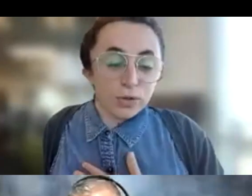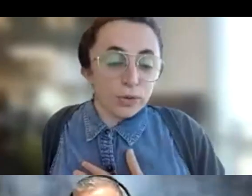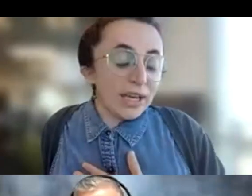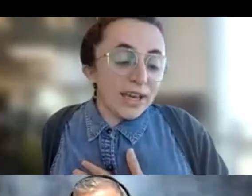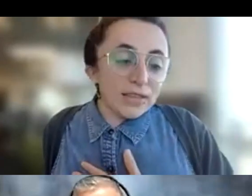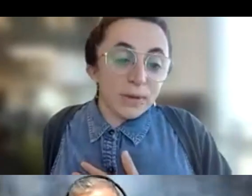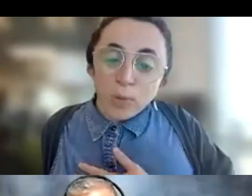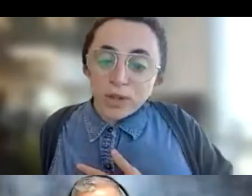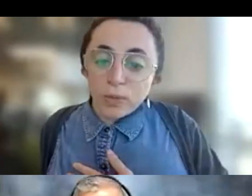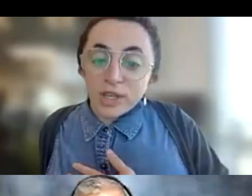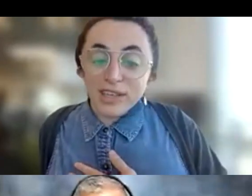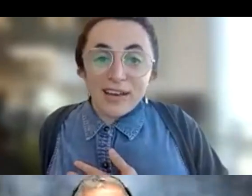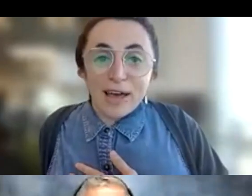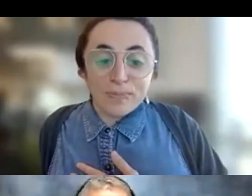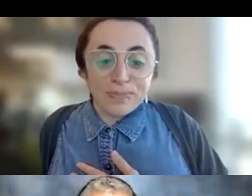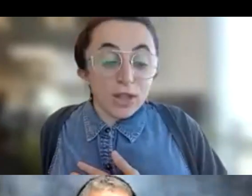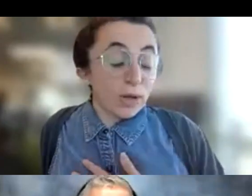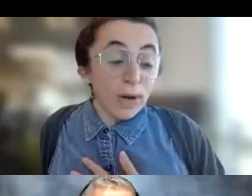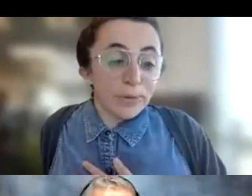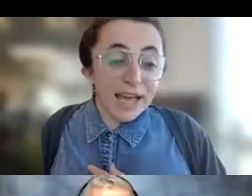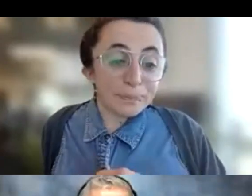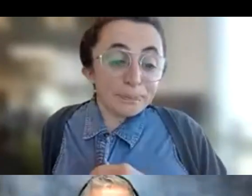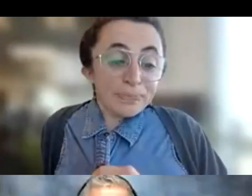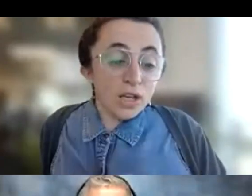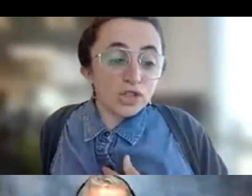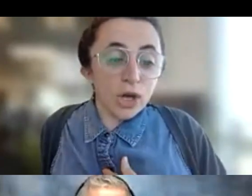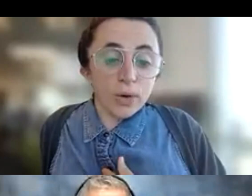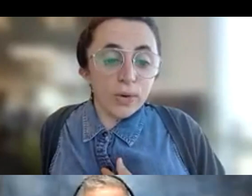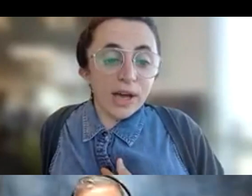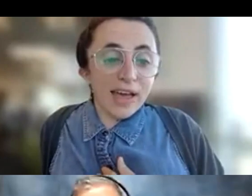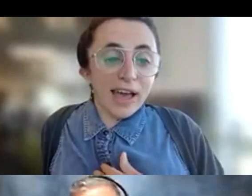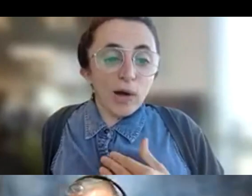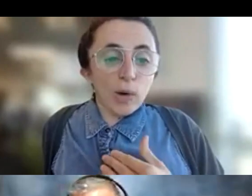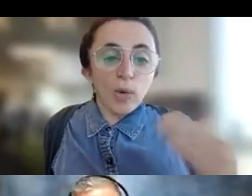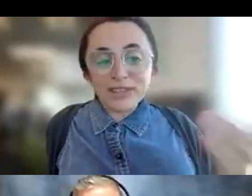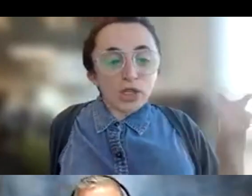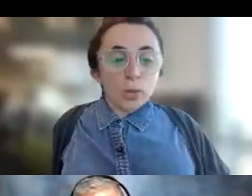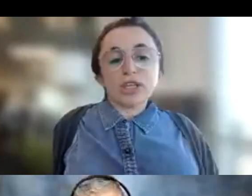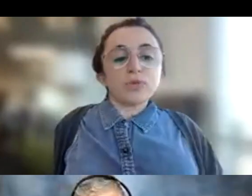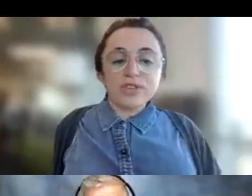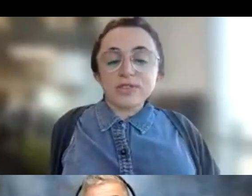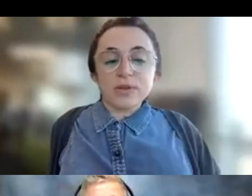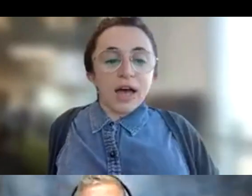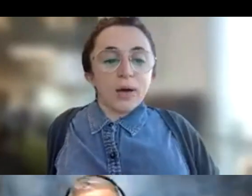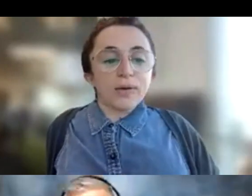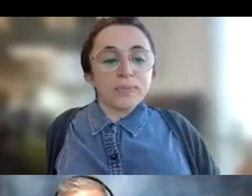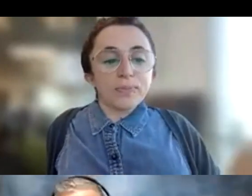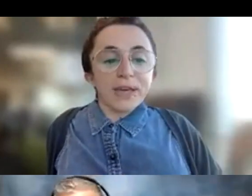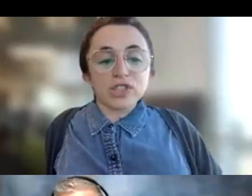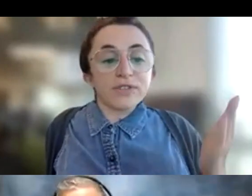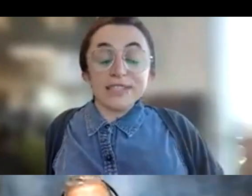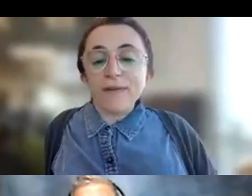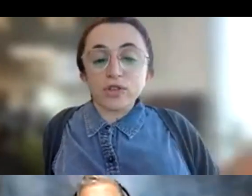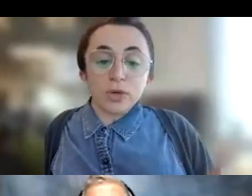and through the people that we represent. So what does home and community